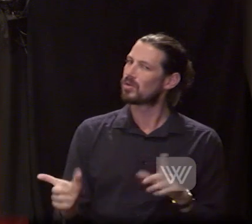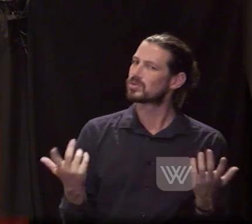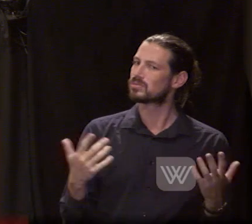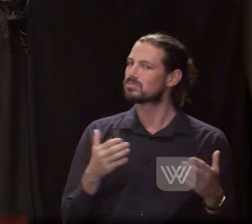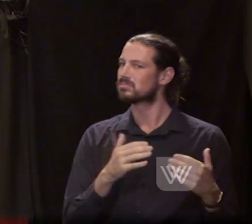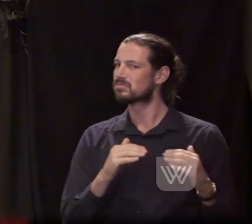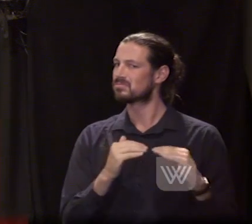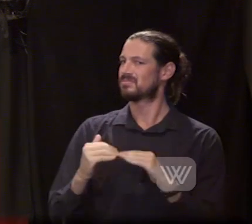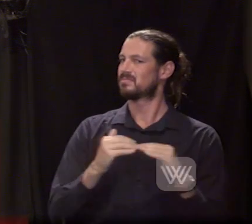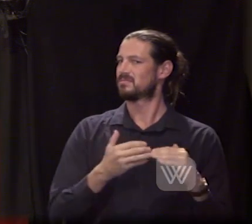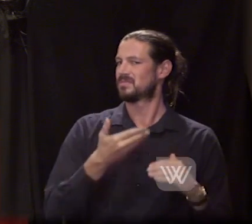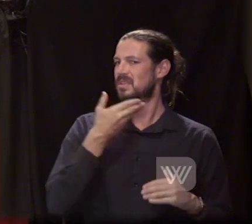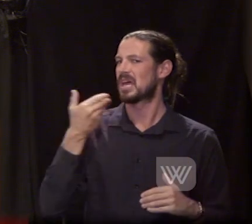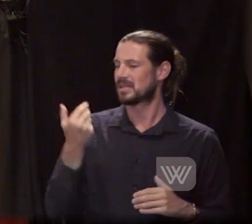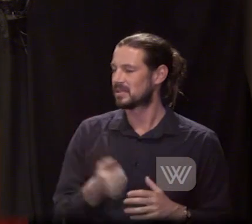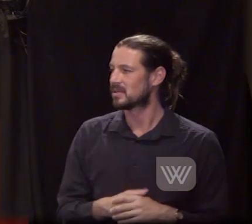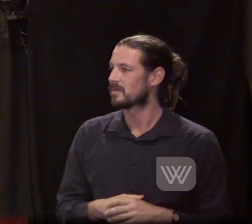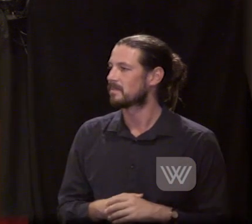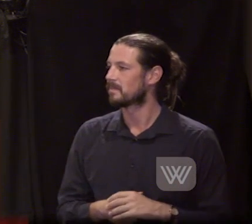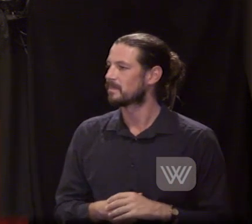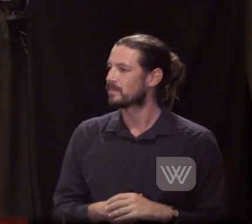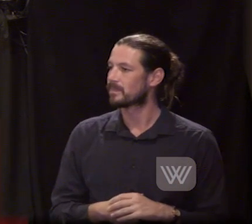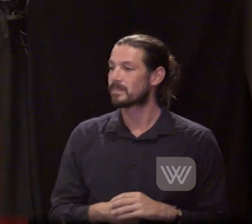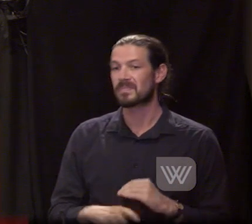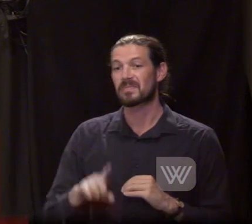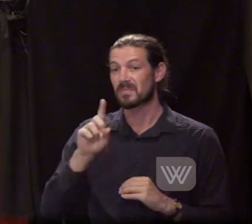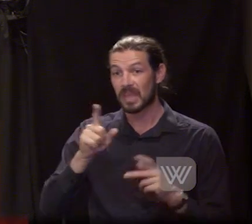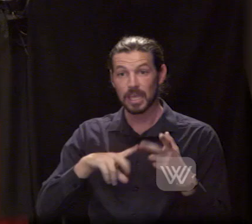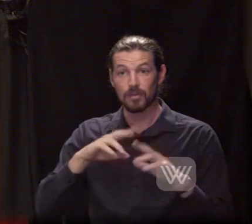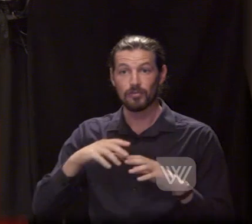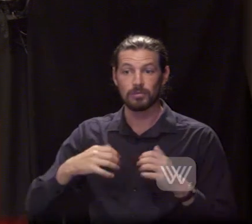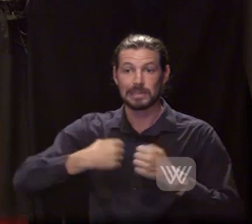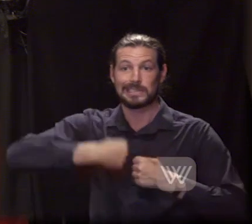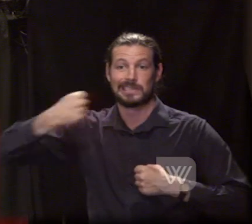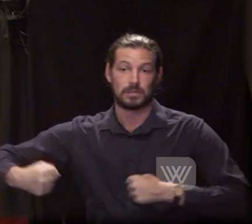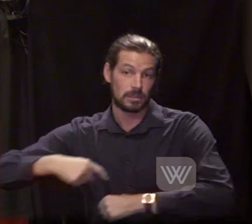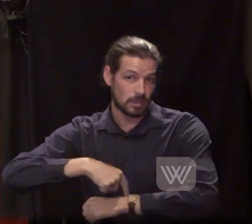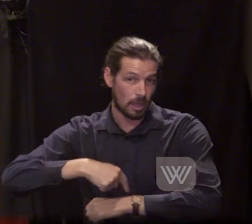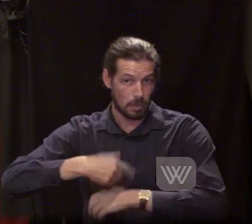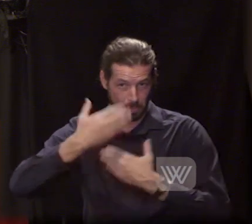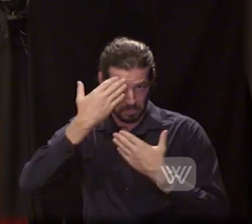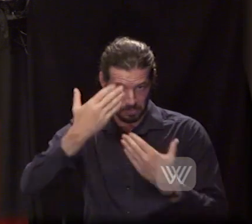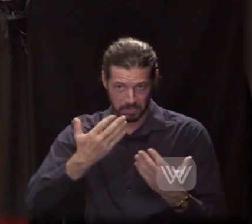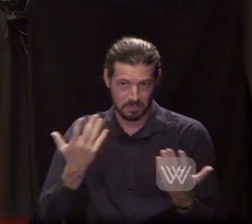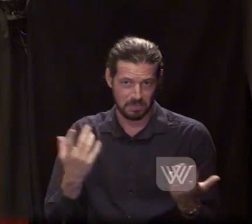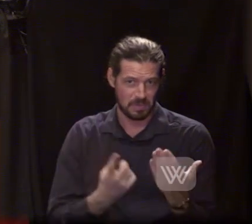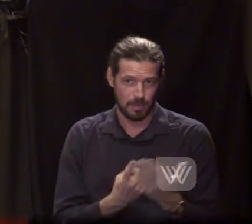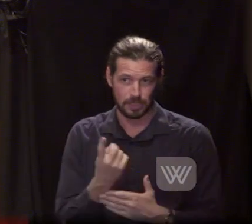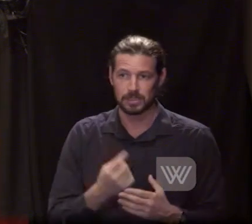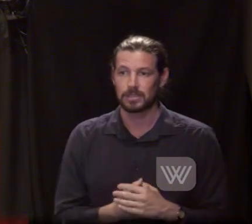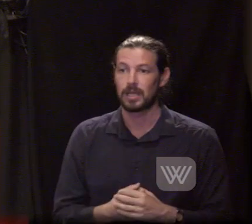sane. But it depends. It could be a longer duration mission, and I can't really speak to if